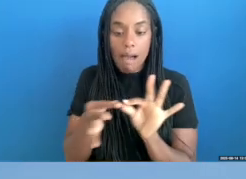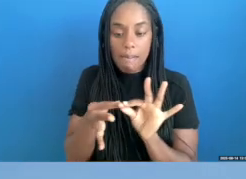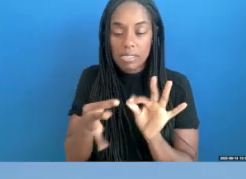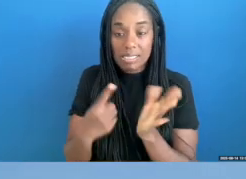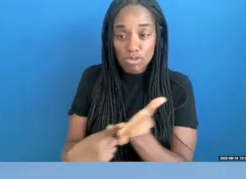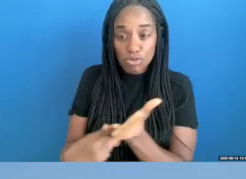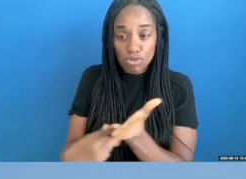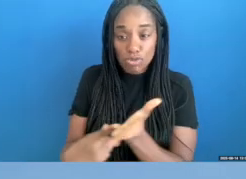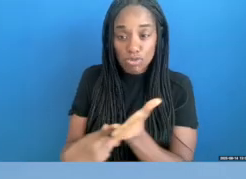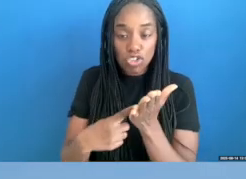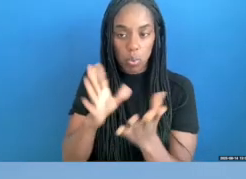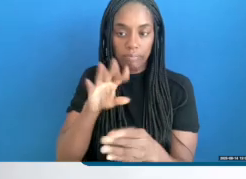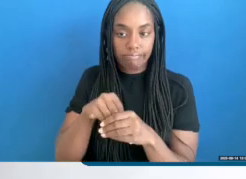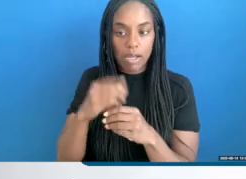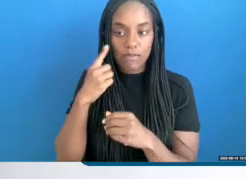Slide.